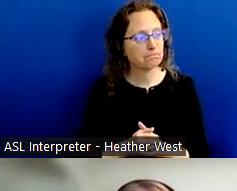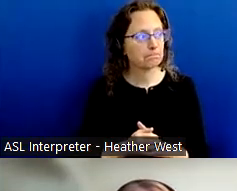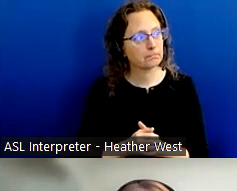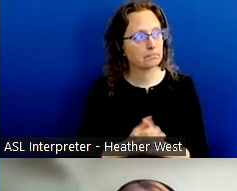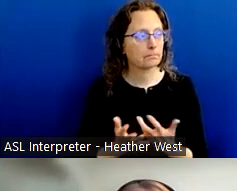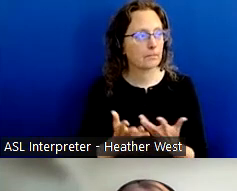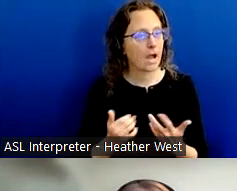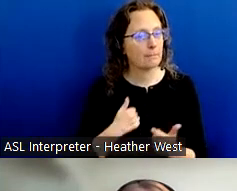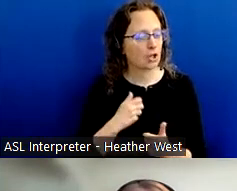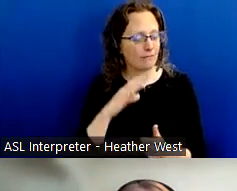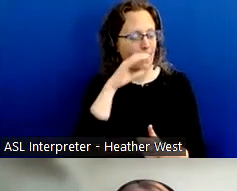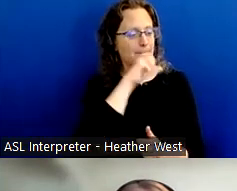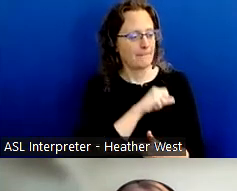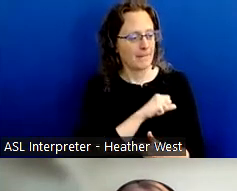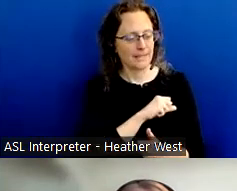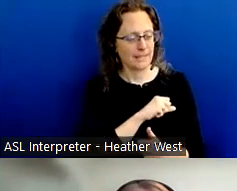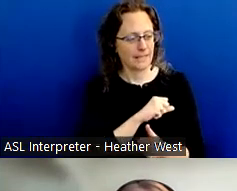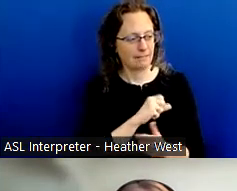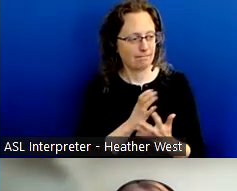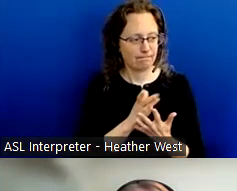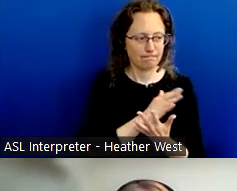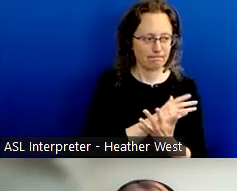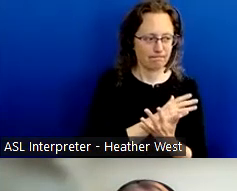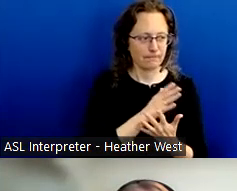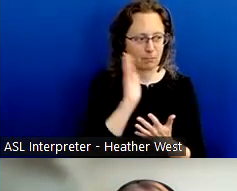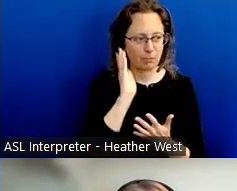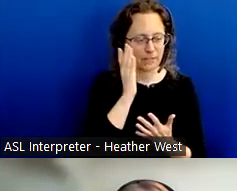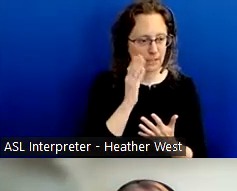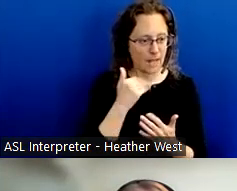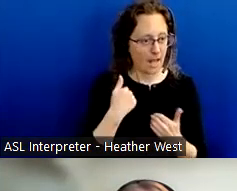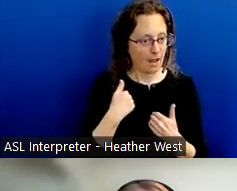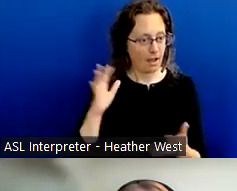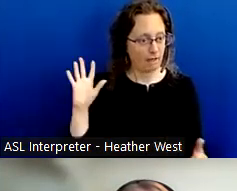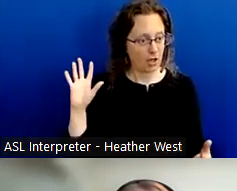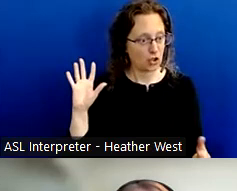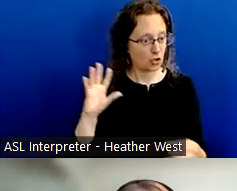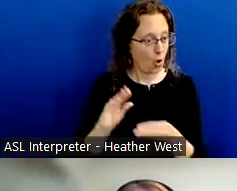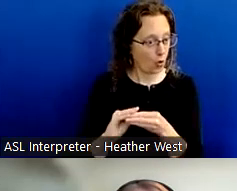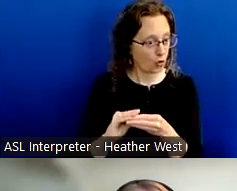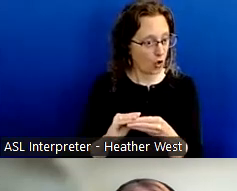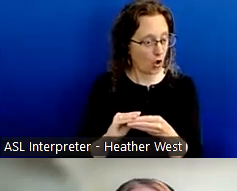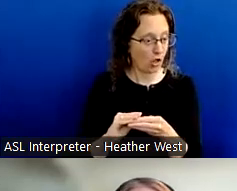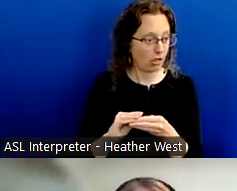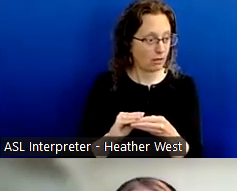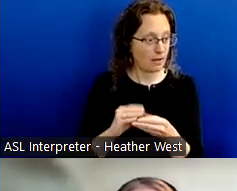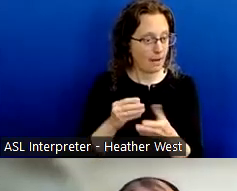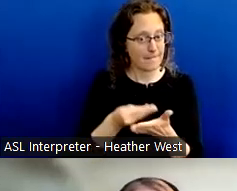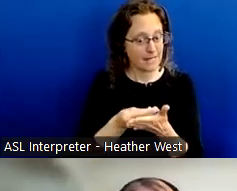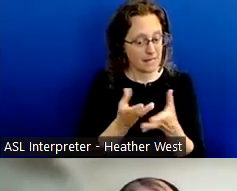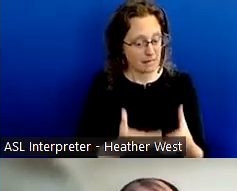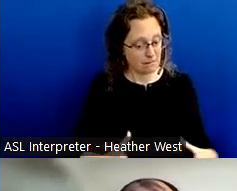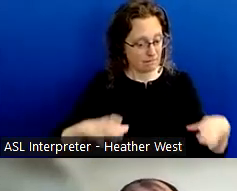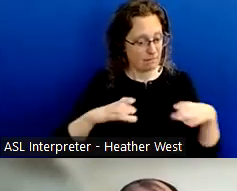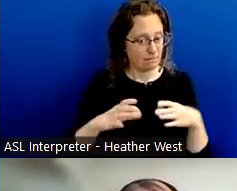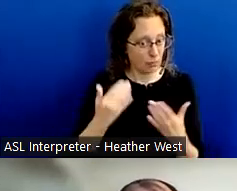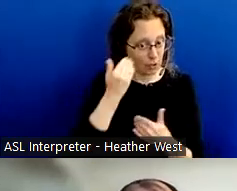sorry if I missed this early in the presentation, but is there a total, basically, pot of funding? Like, do